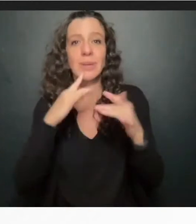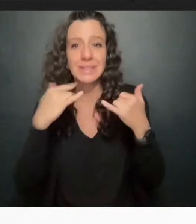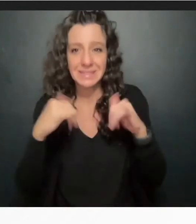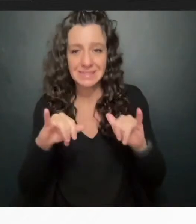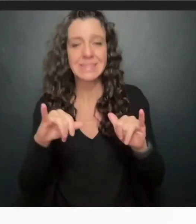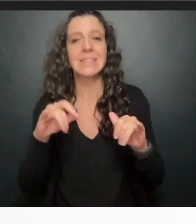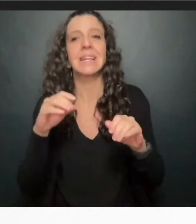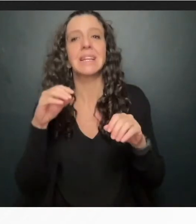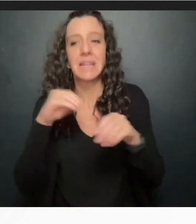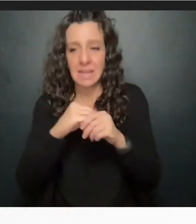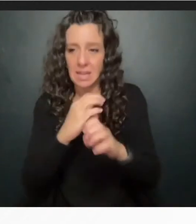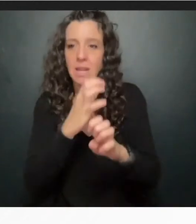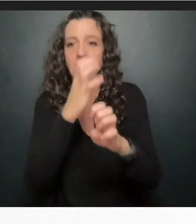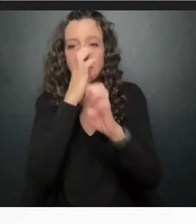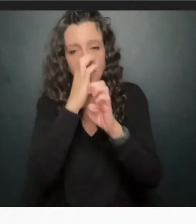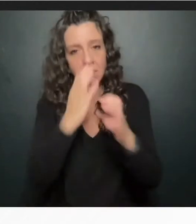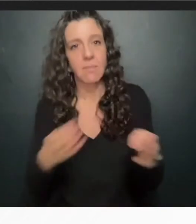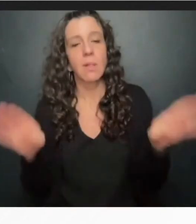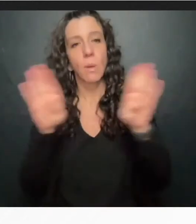a hard closure.